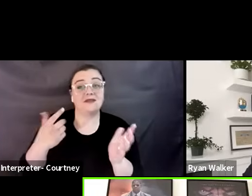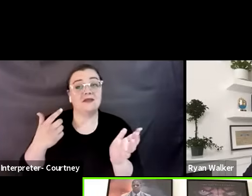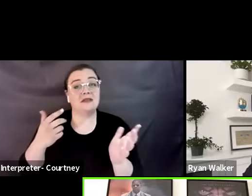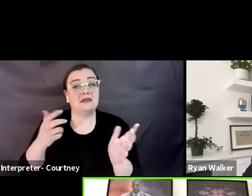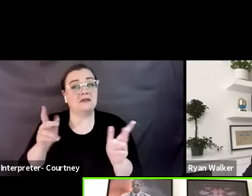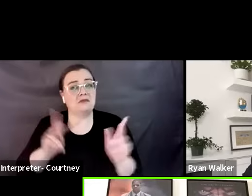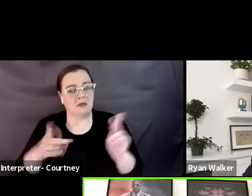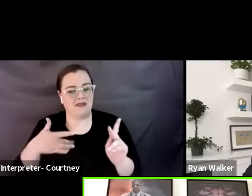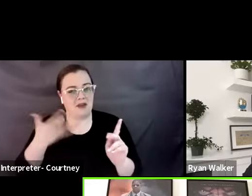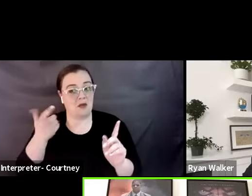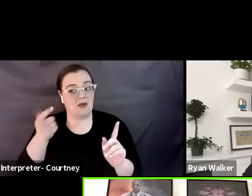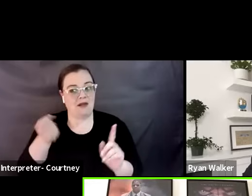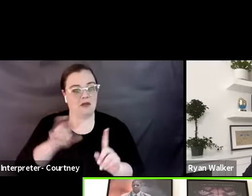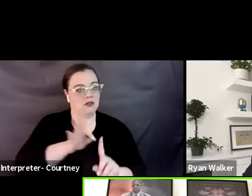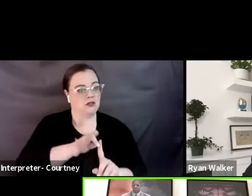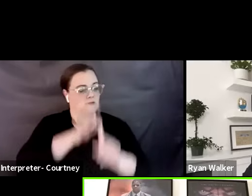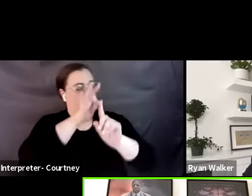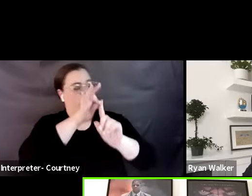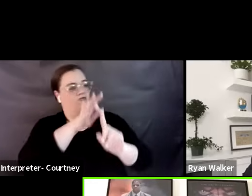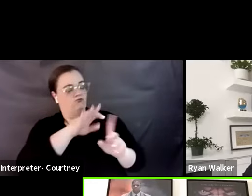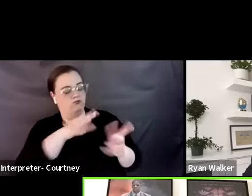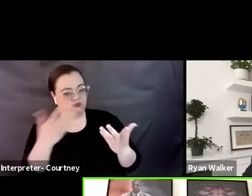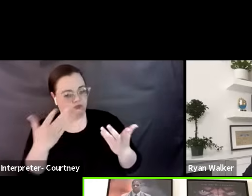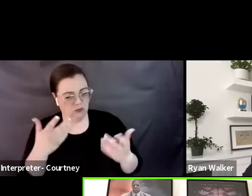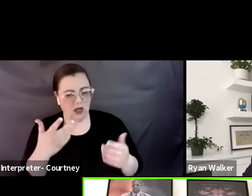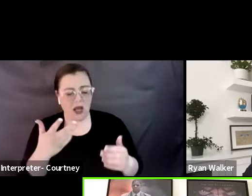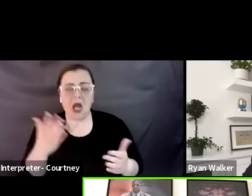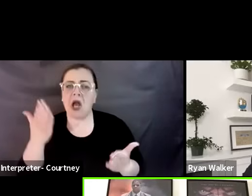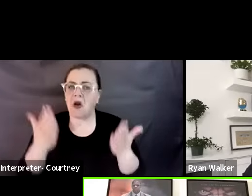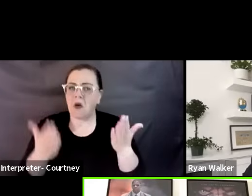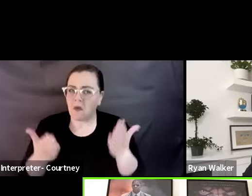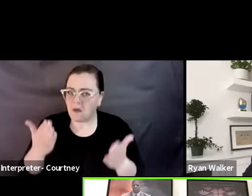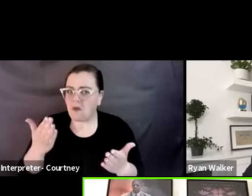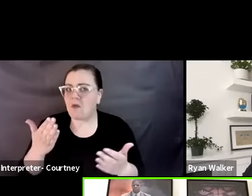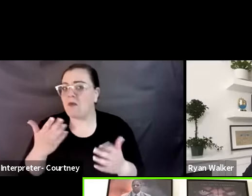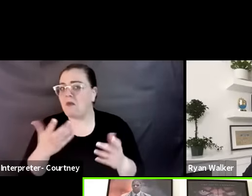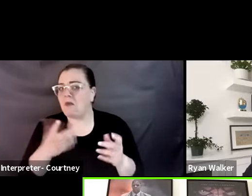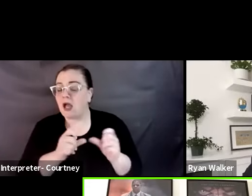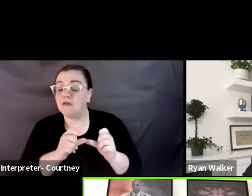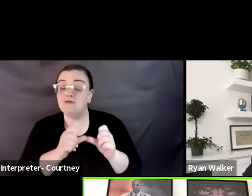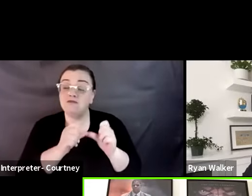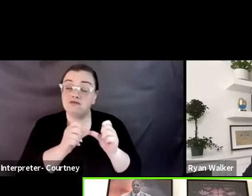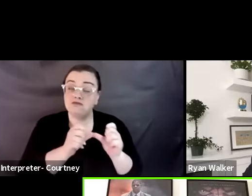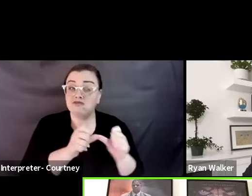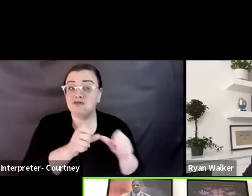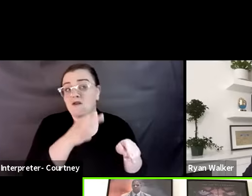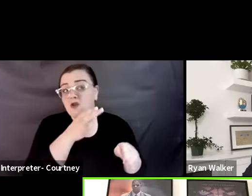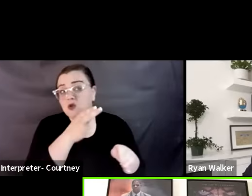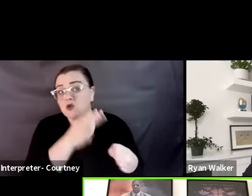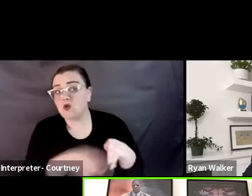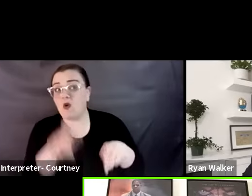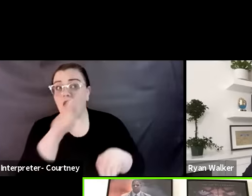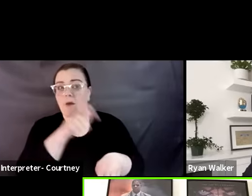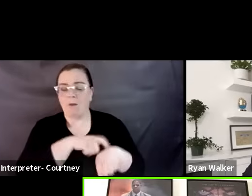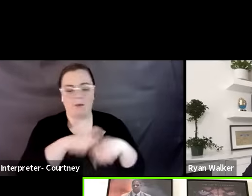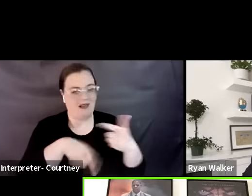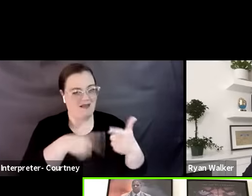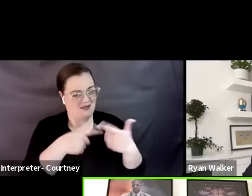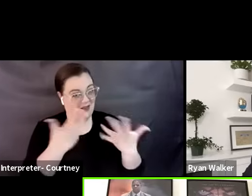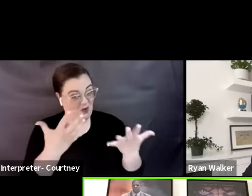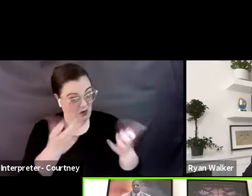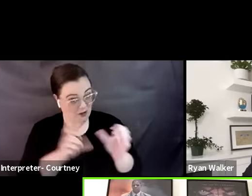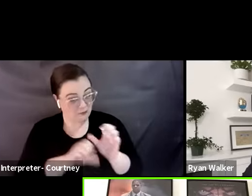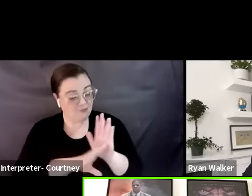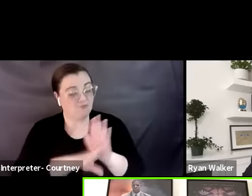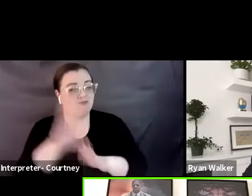that may get you to a certain point. It may cost you for a while, but if you're trying to build a career, if you're trying to build wealth in this town, if you're trying to